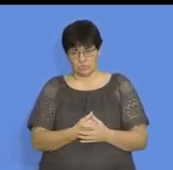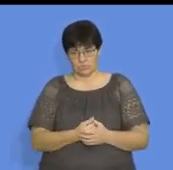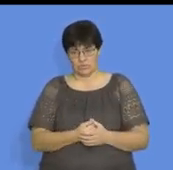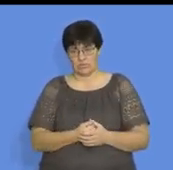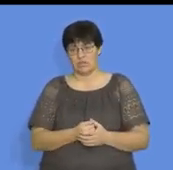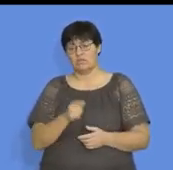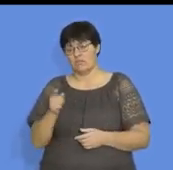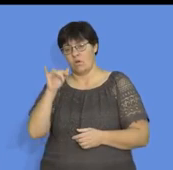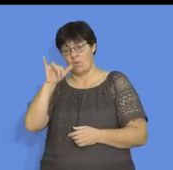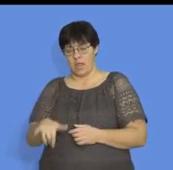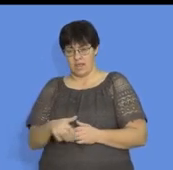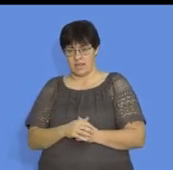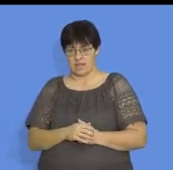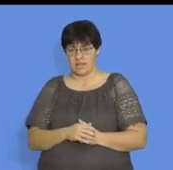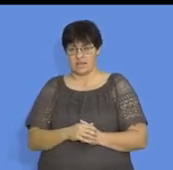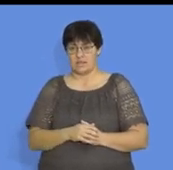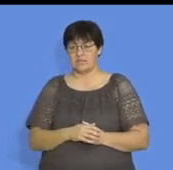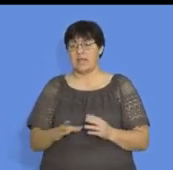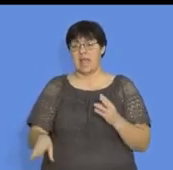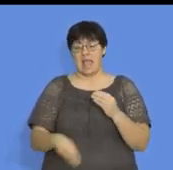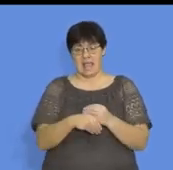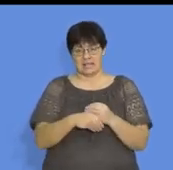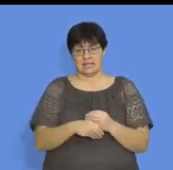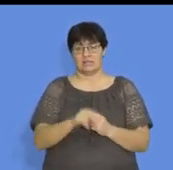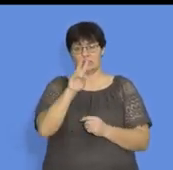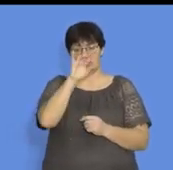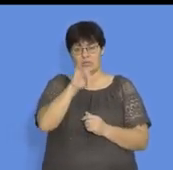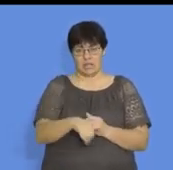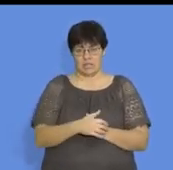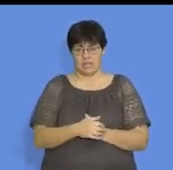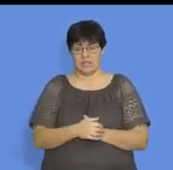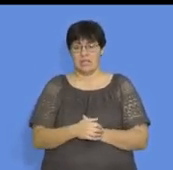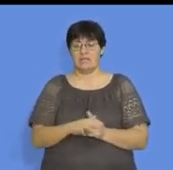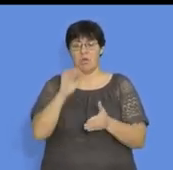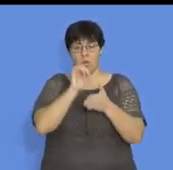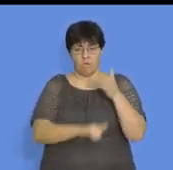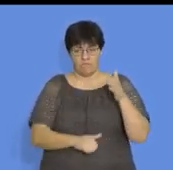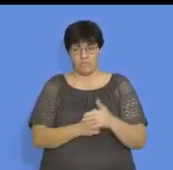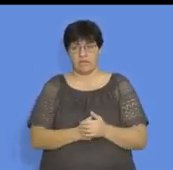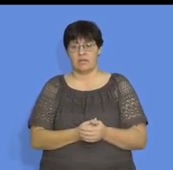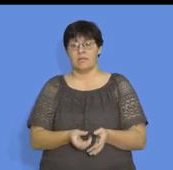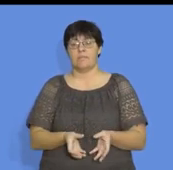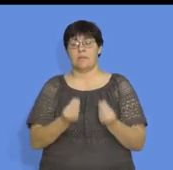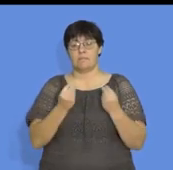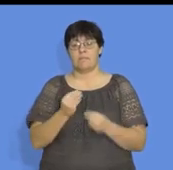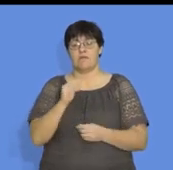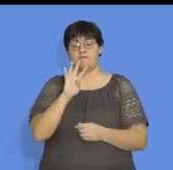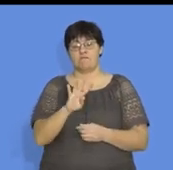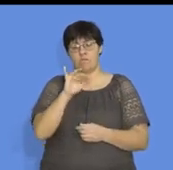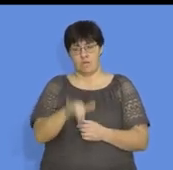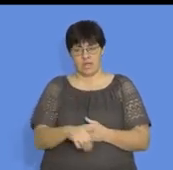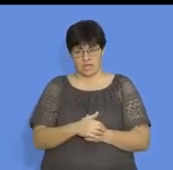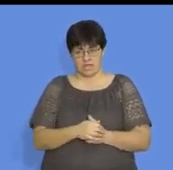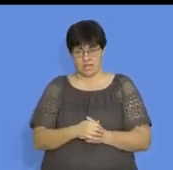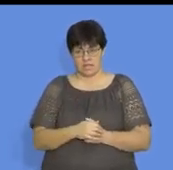If I go to the y and I add them, it will give me 2y. If I subtract them, it will give me